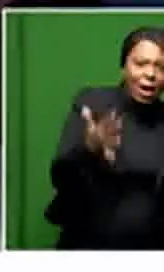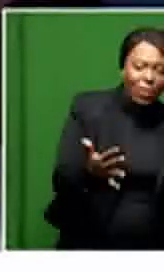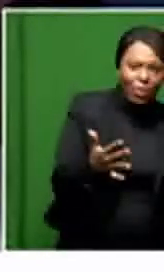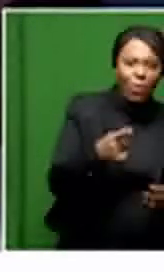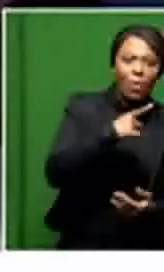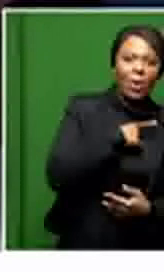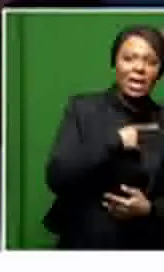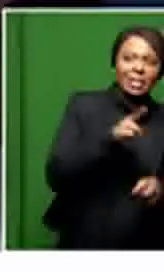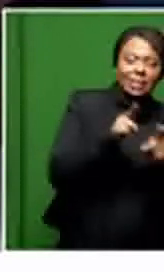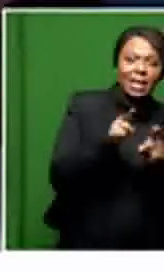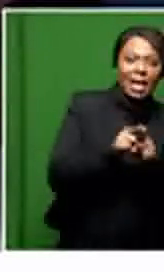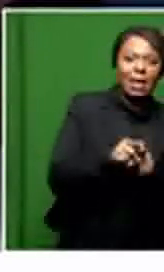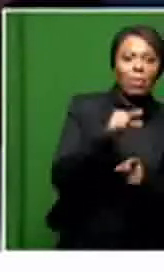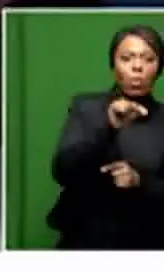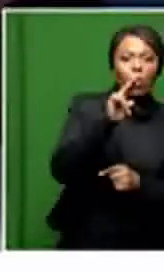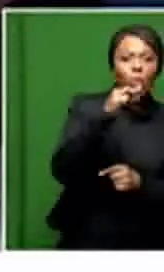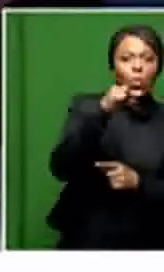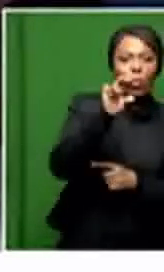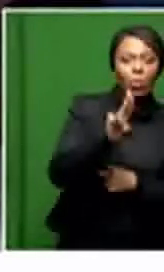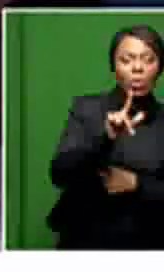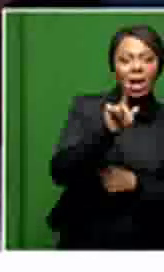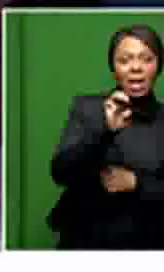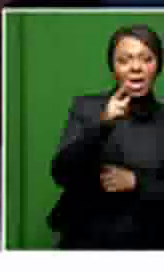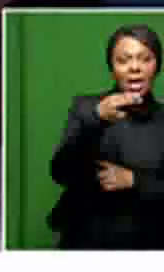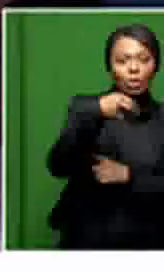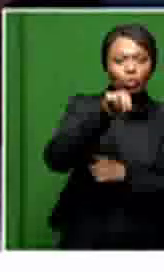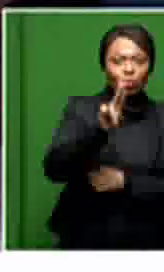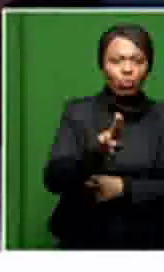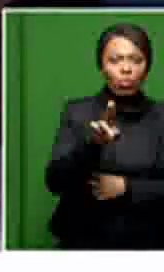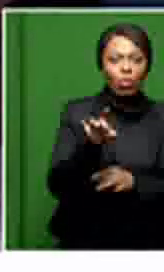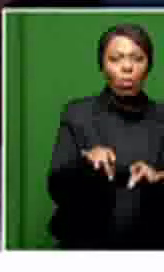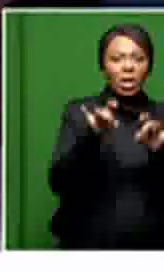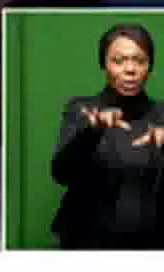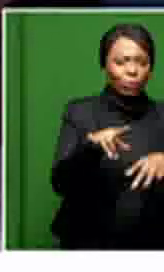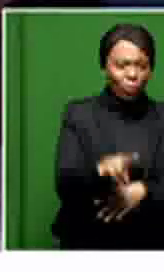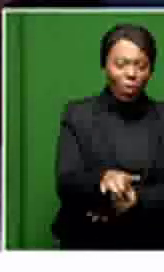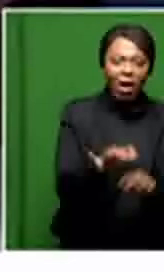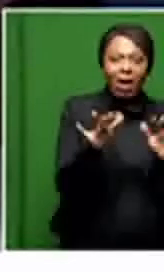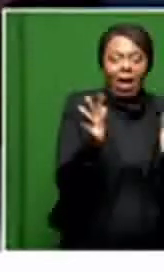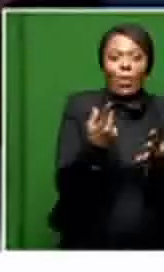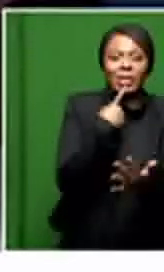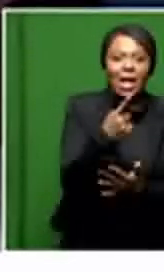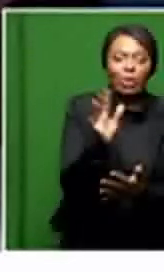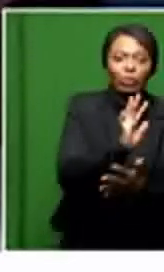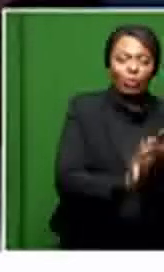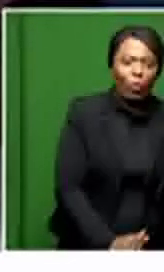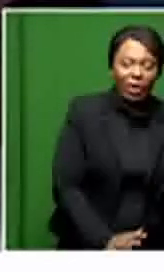about the Guguletu Rugby Association? How do we tell the story? Everywhere these stories. But then we come